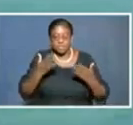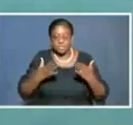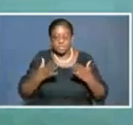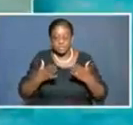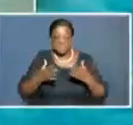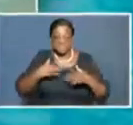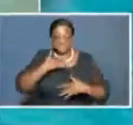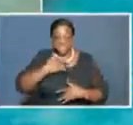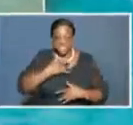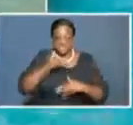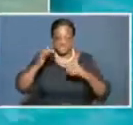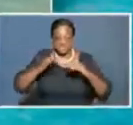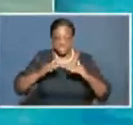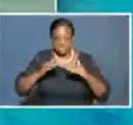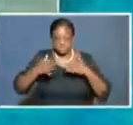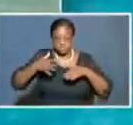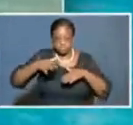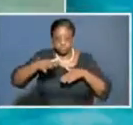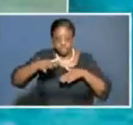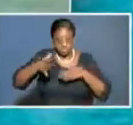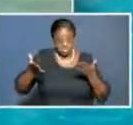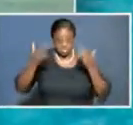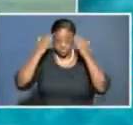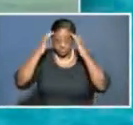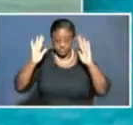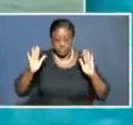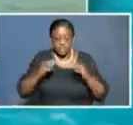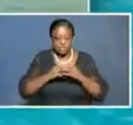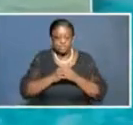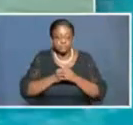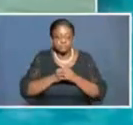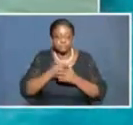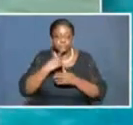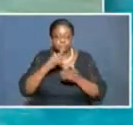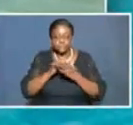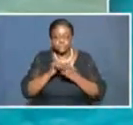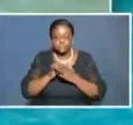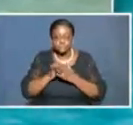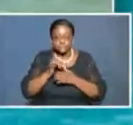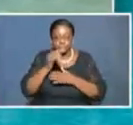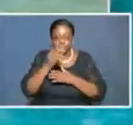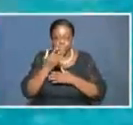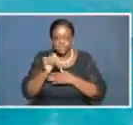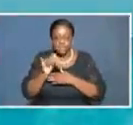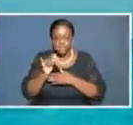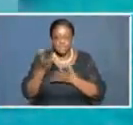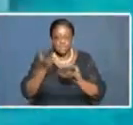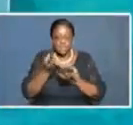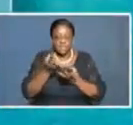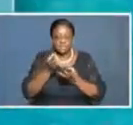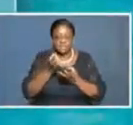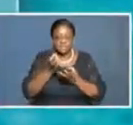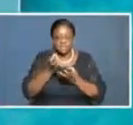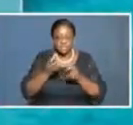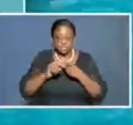migration patterns? If and when Seize a Day decides to continue, Moulton hopes to engage relevant authorities in carrying